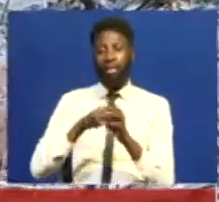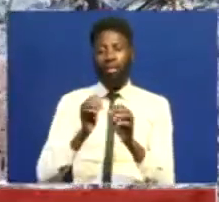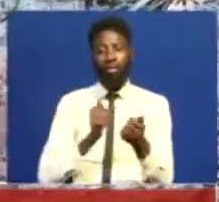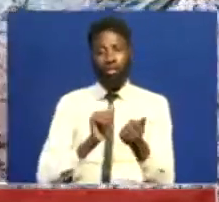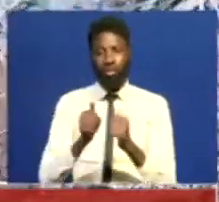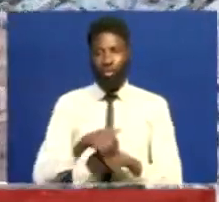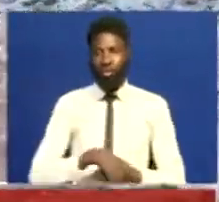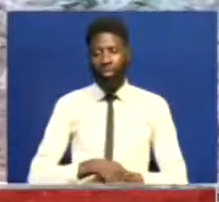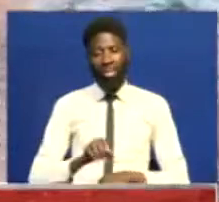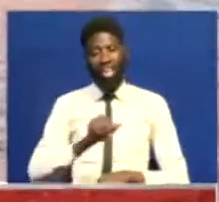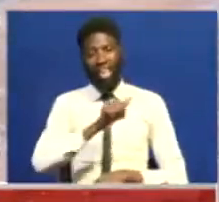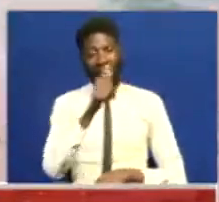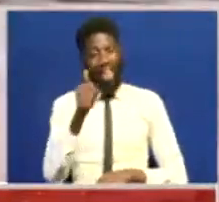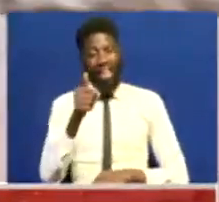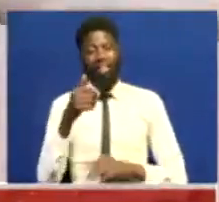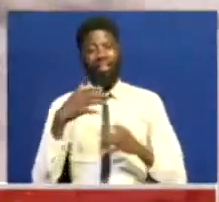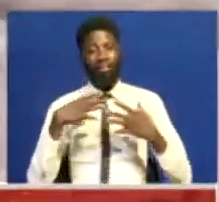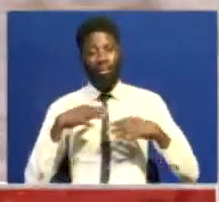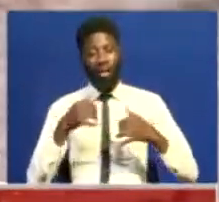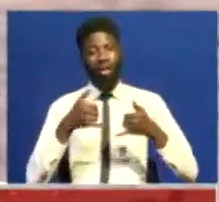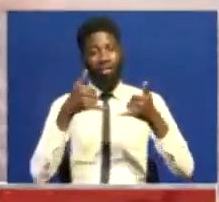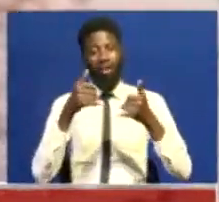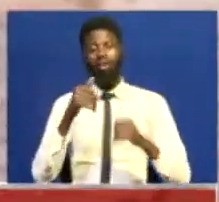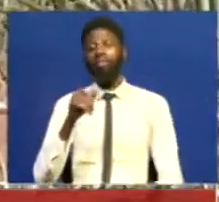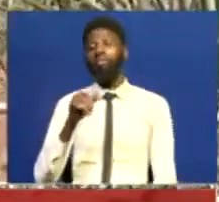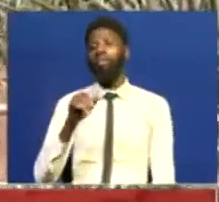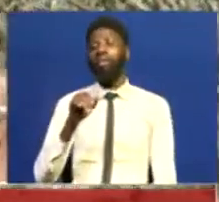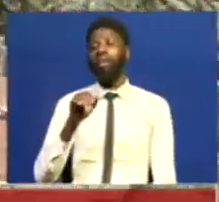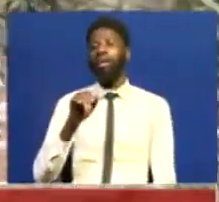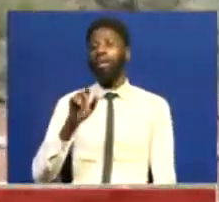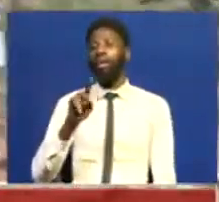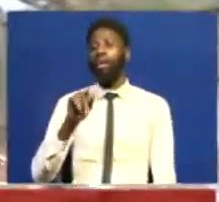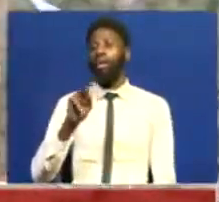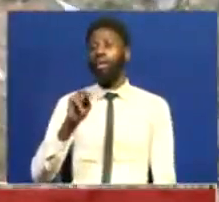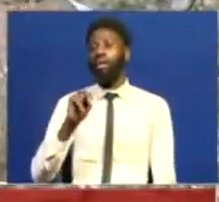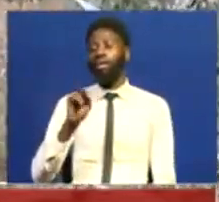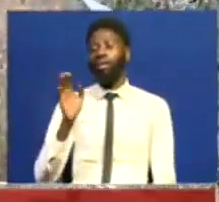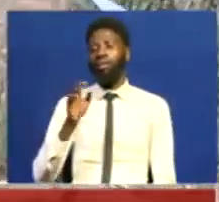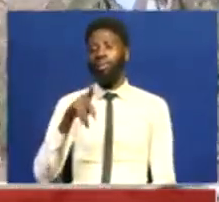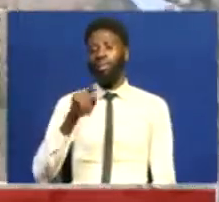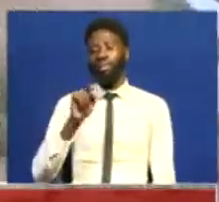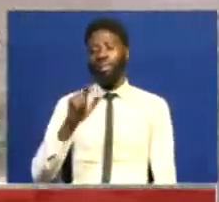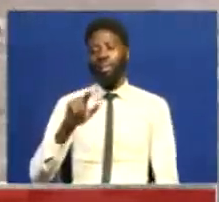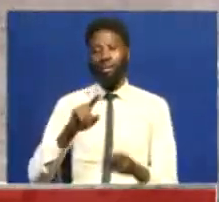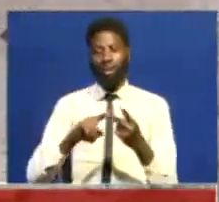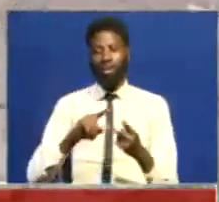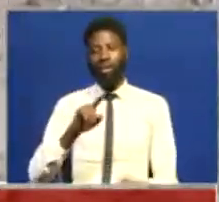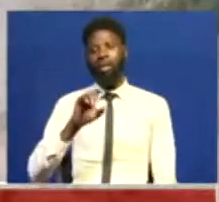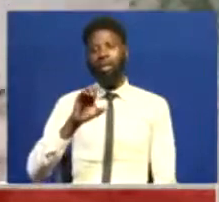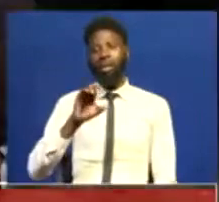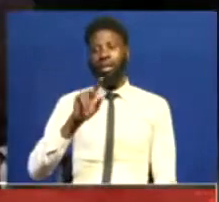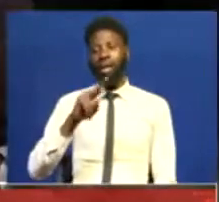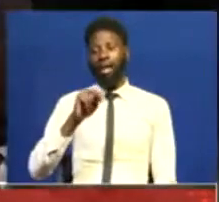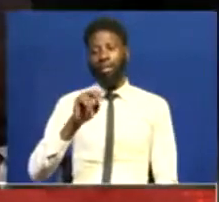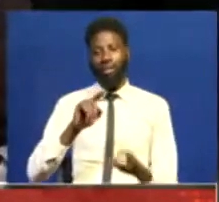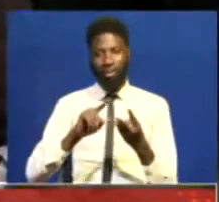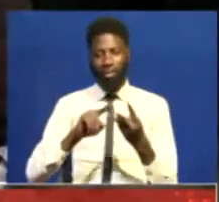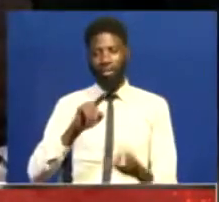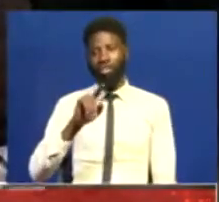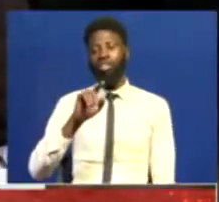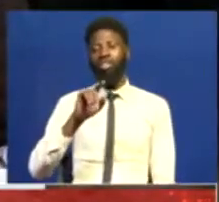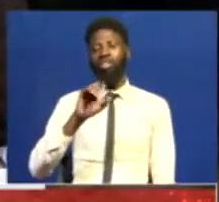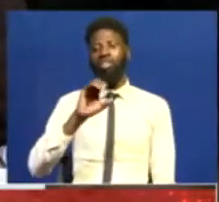bara Afrika wa mbio za ARC Karan Patel, Tosif Khan, na bingwa wa kitaifa Jasmine Chana na Ravi Chana. We are talking